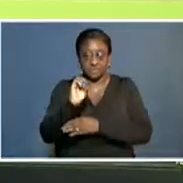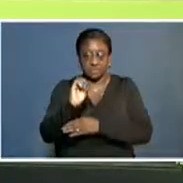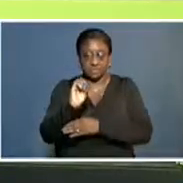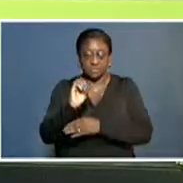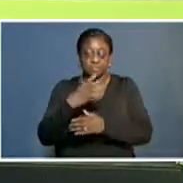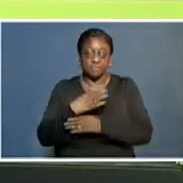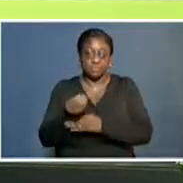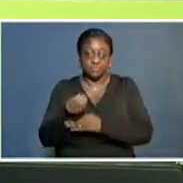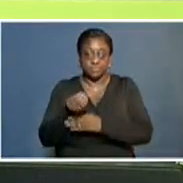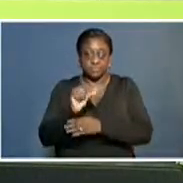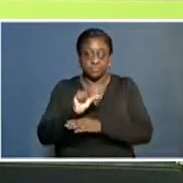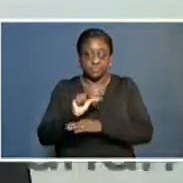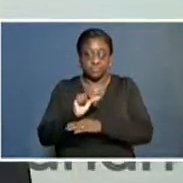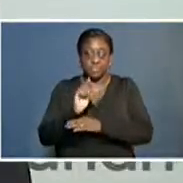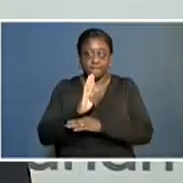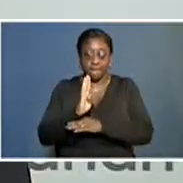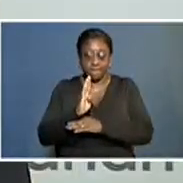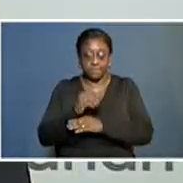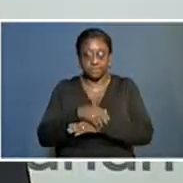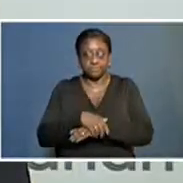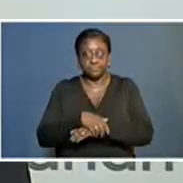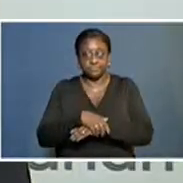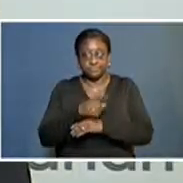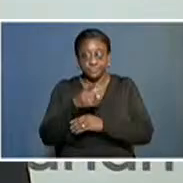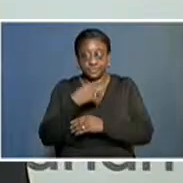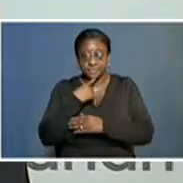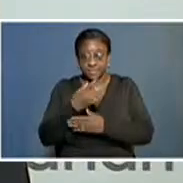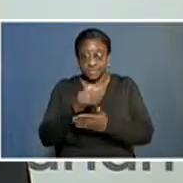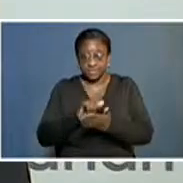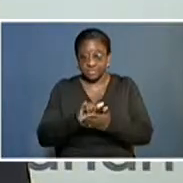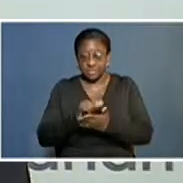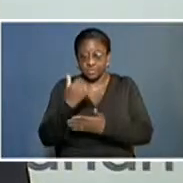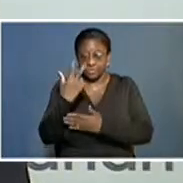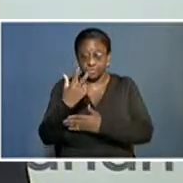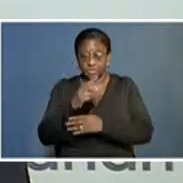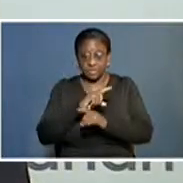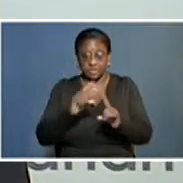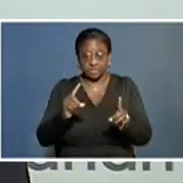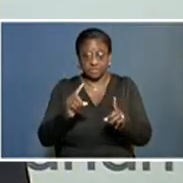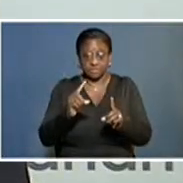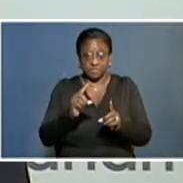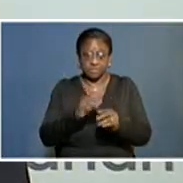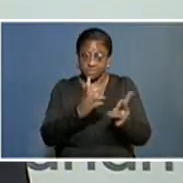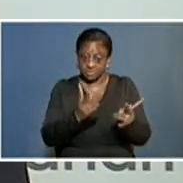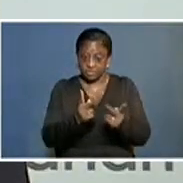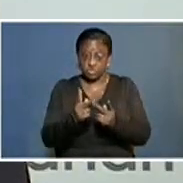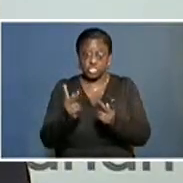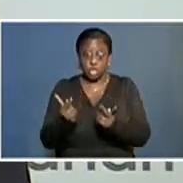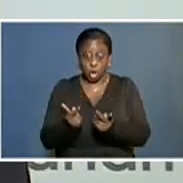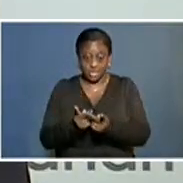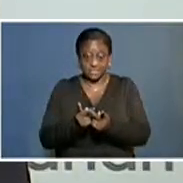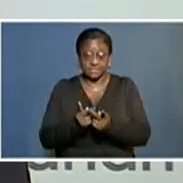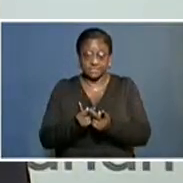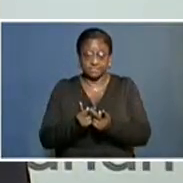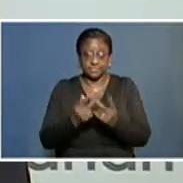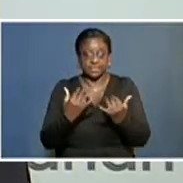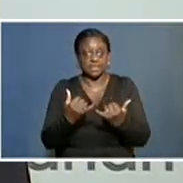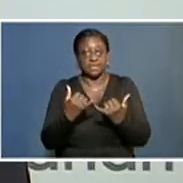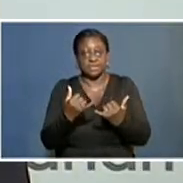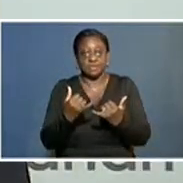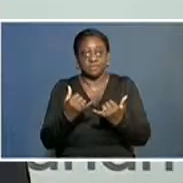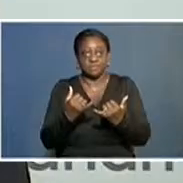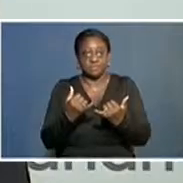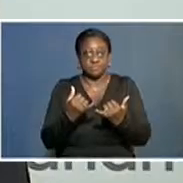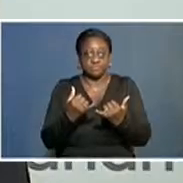reports. There are at least 3 significant resorts on the drawing board that